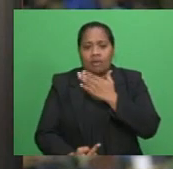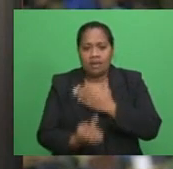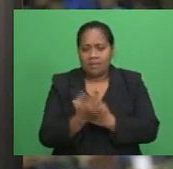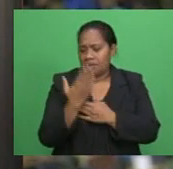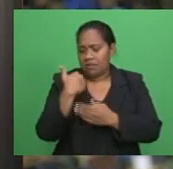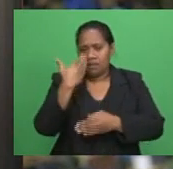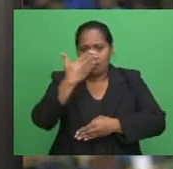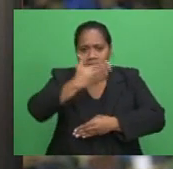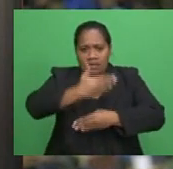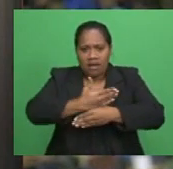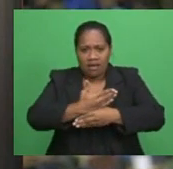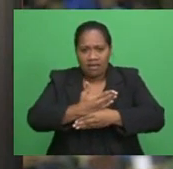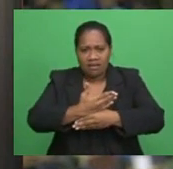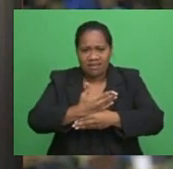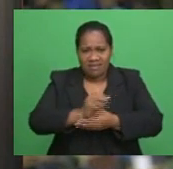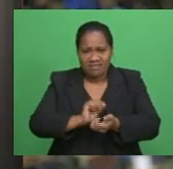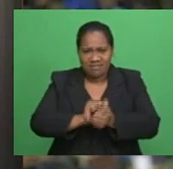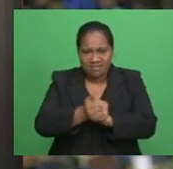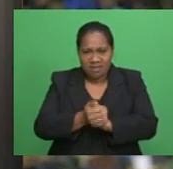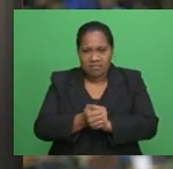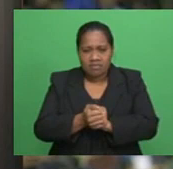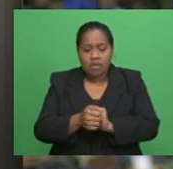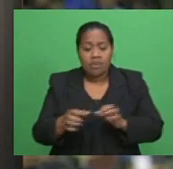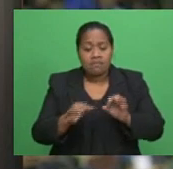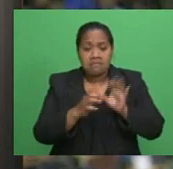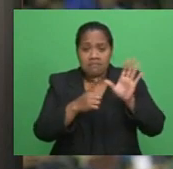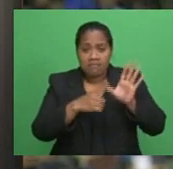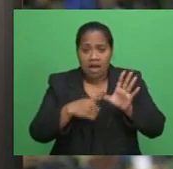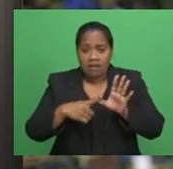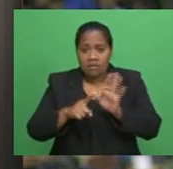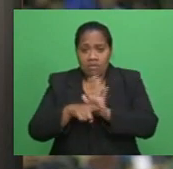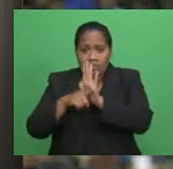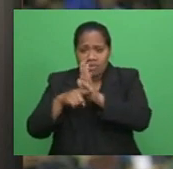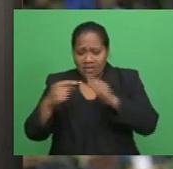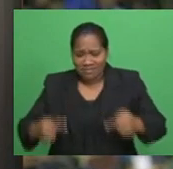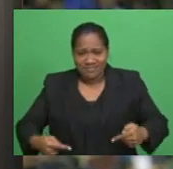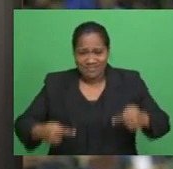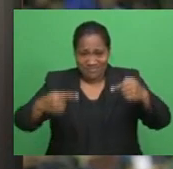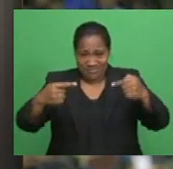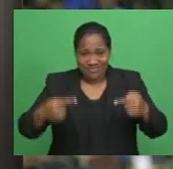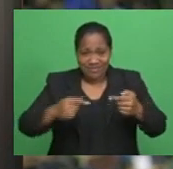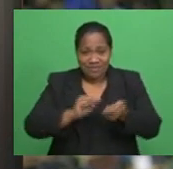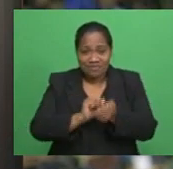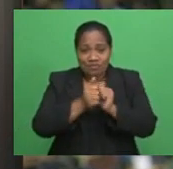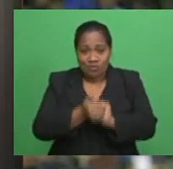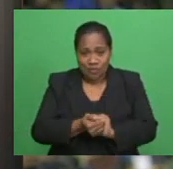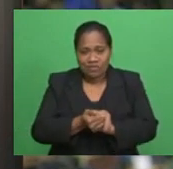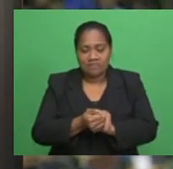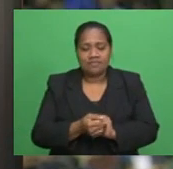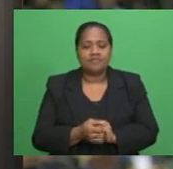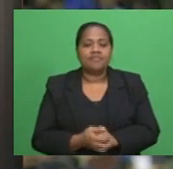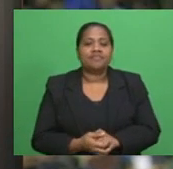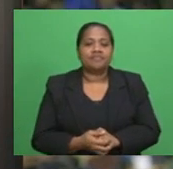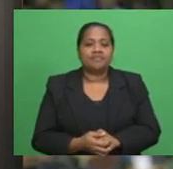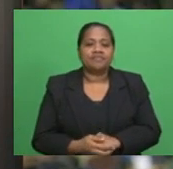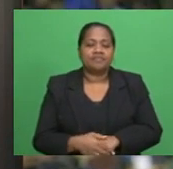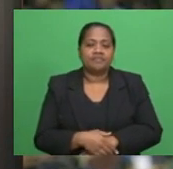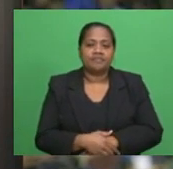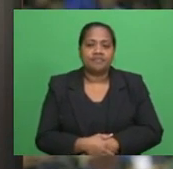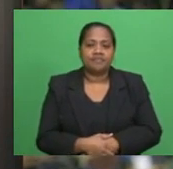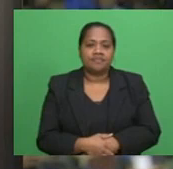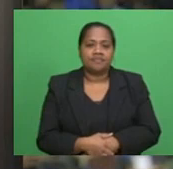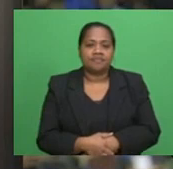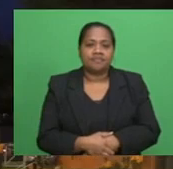night between Ba and Lautoka. One of them is the prohibition of group clusters at sporting events. Akuladama with the